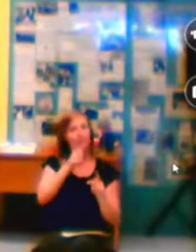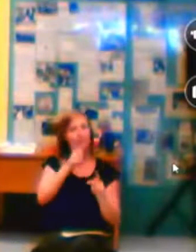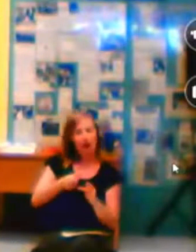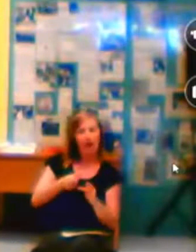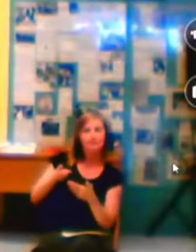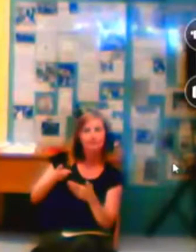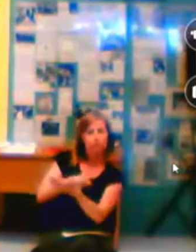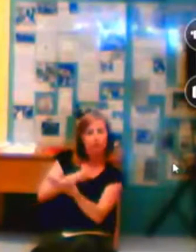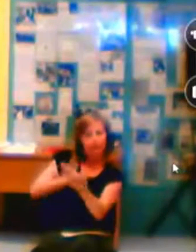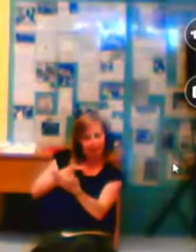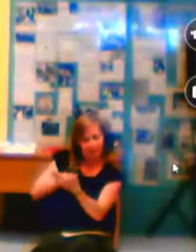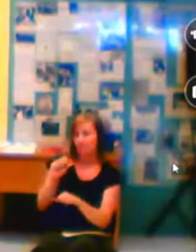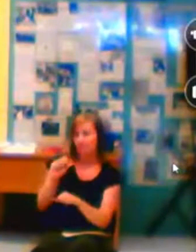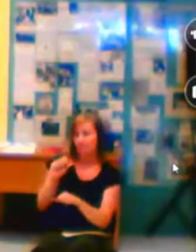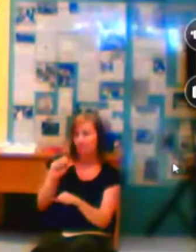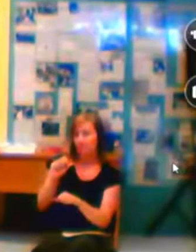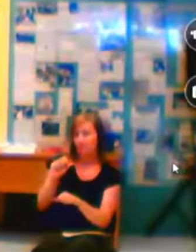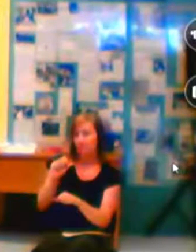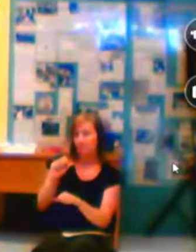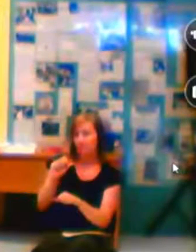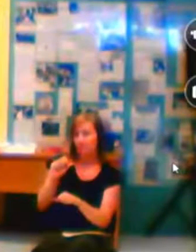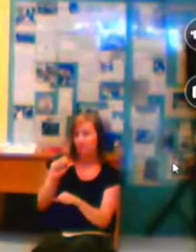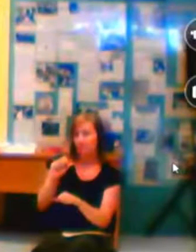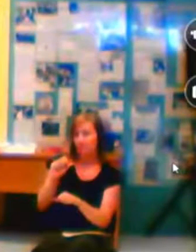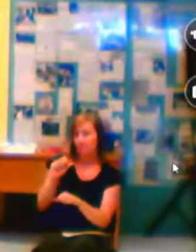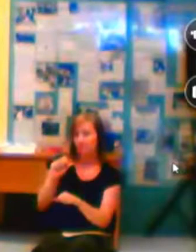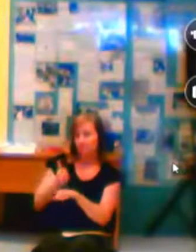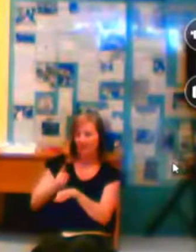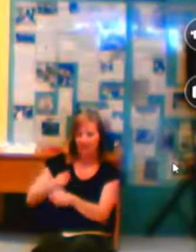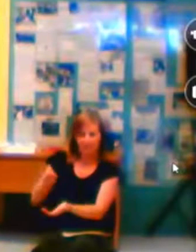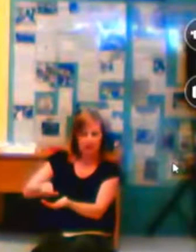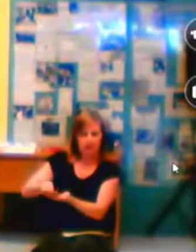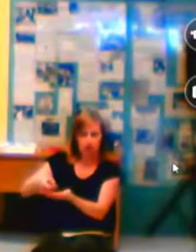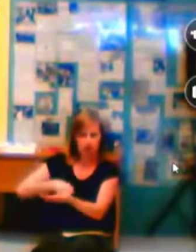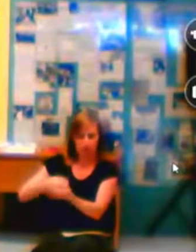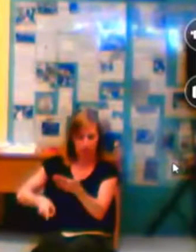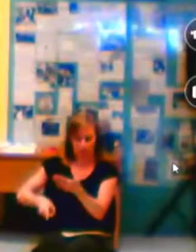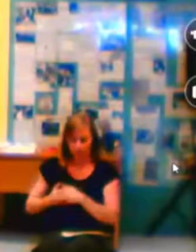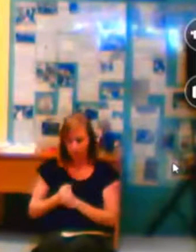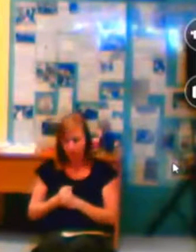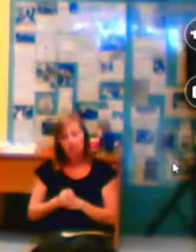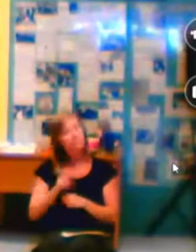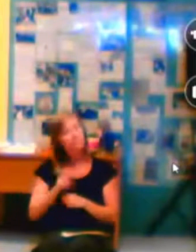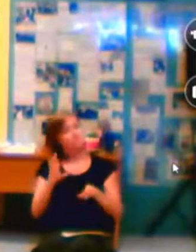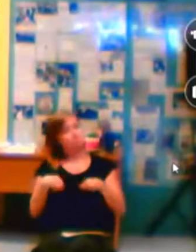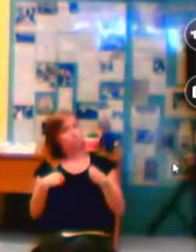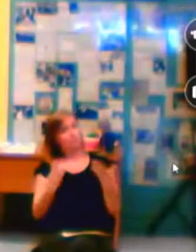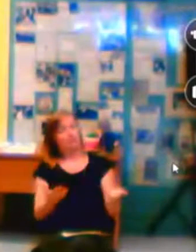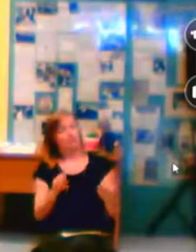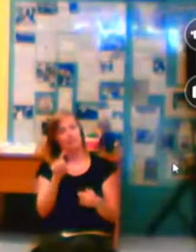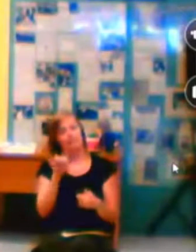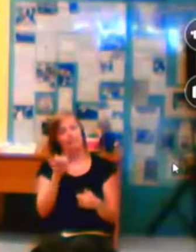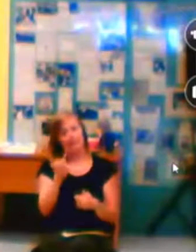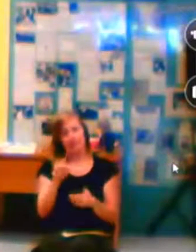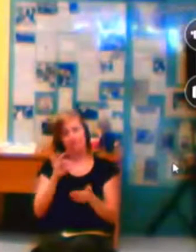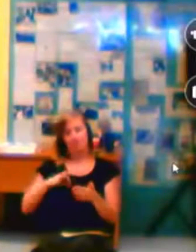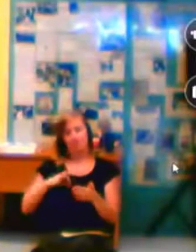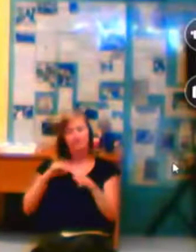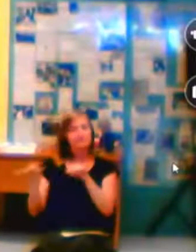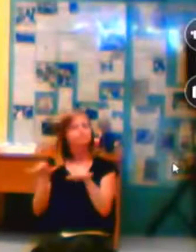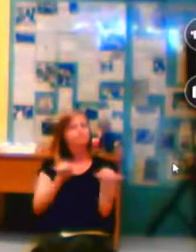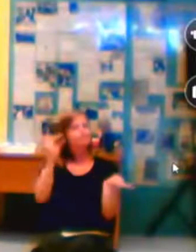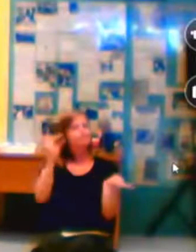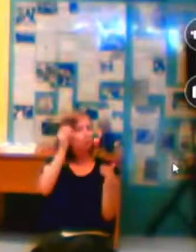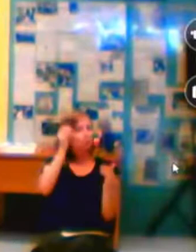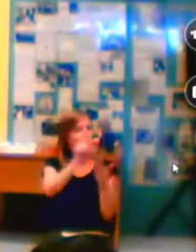are paid equally, regardless of patient funding source. This would help to eliminate financial discrimination against